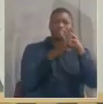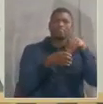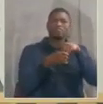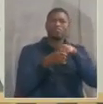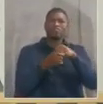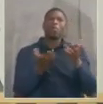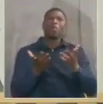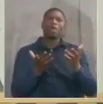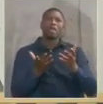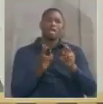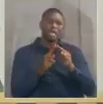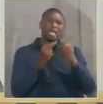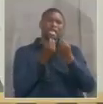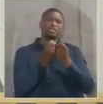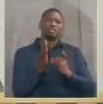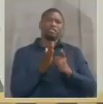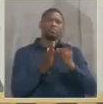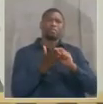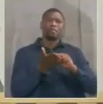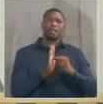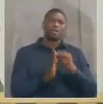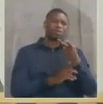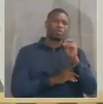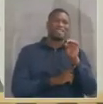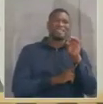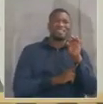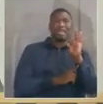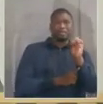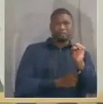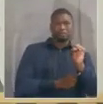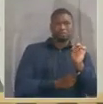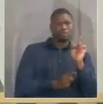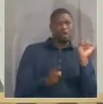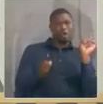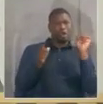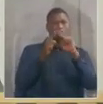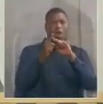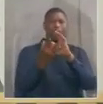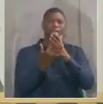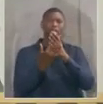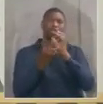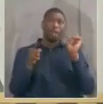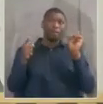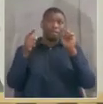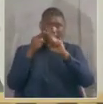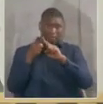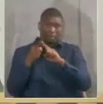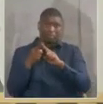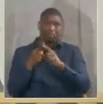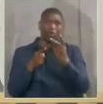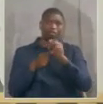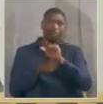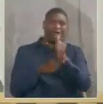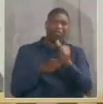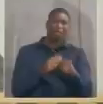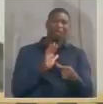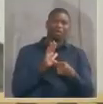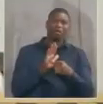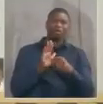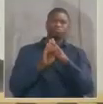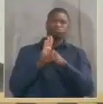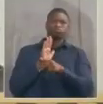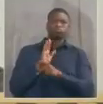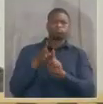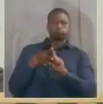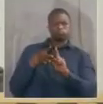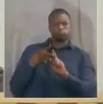National Development Plan 2030, the medium-term strategic framework, and other key policy